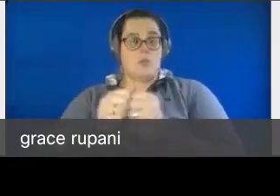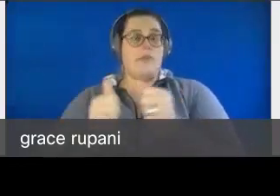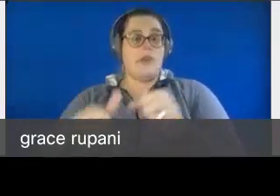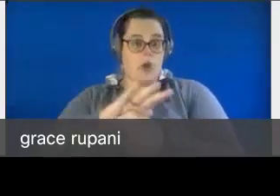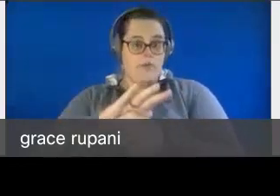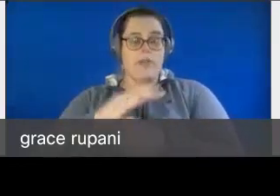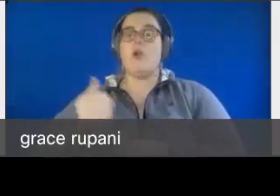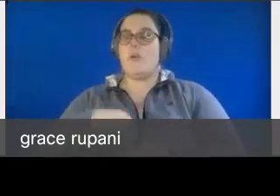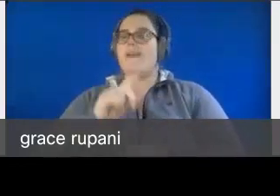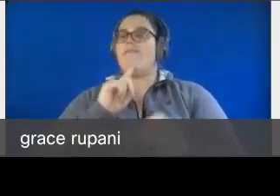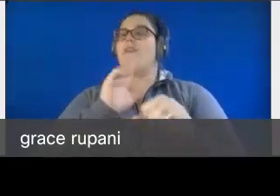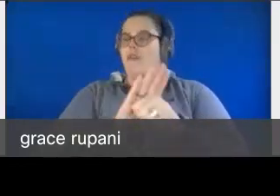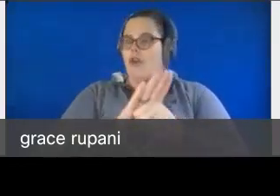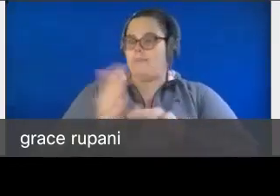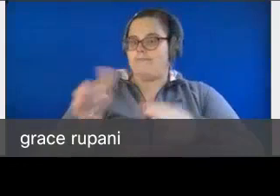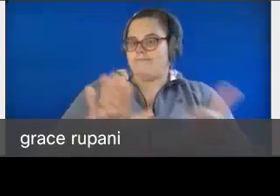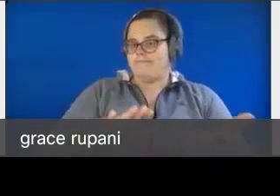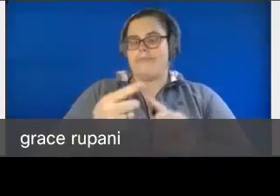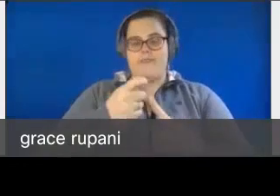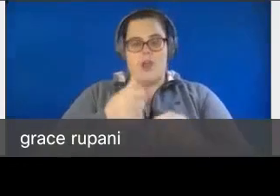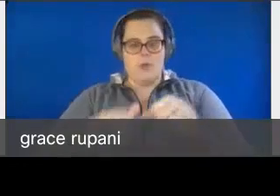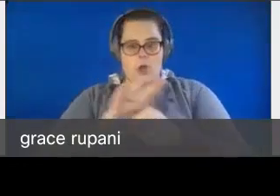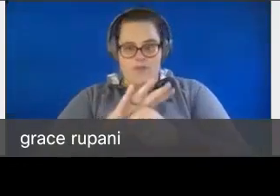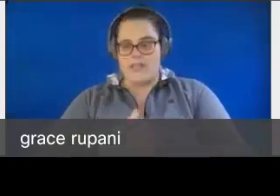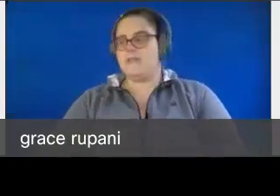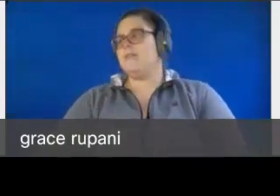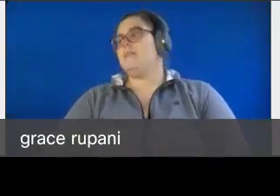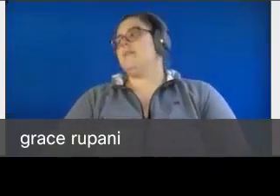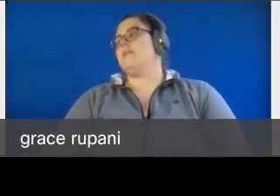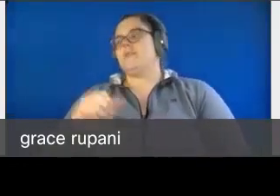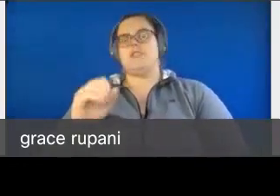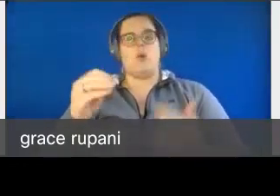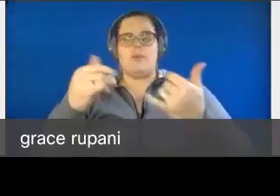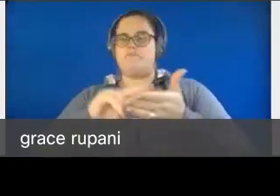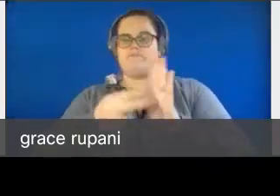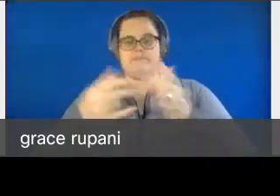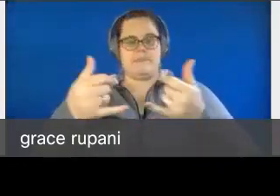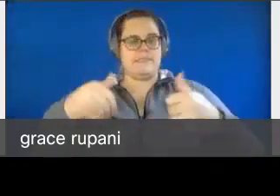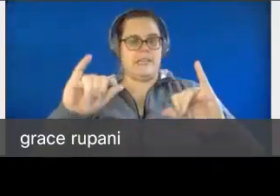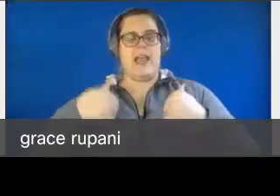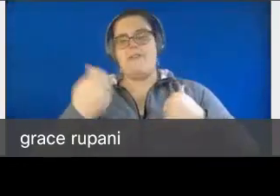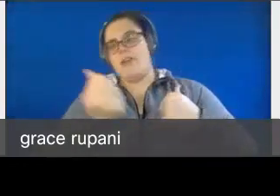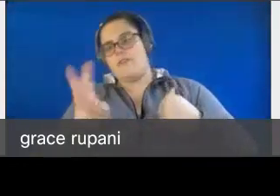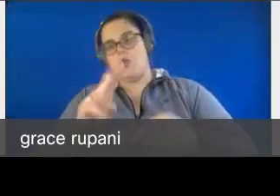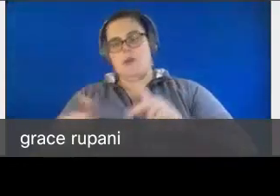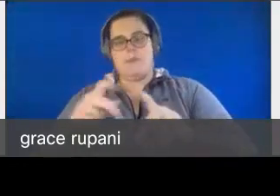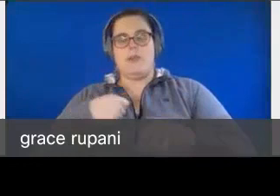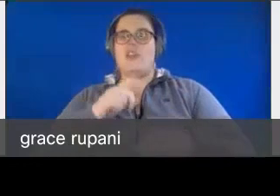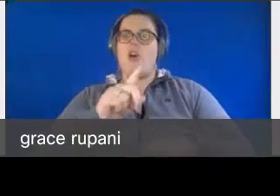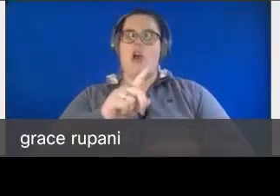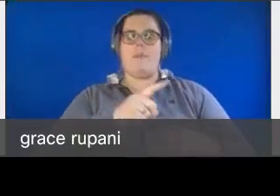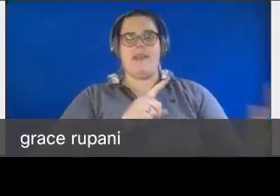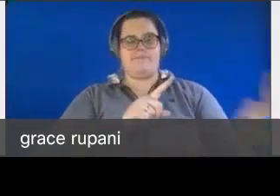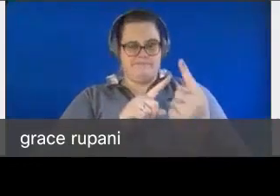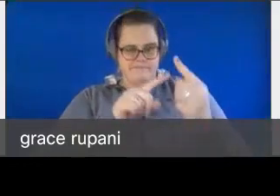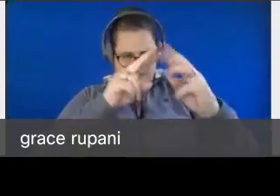to have died from COVID. So this means, there are still a few folks who are being examined to determine if they actually